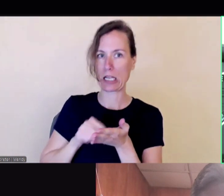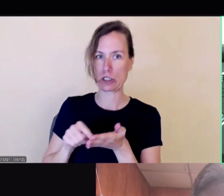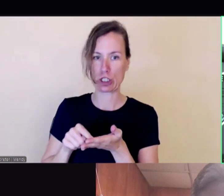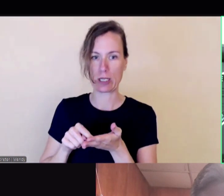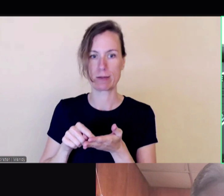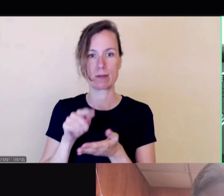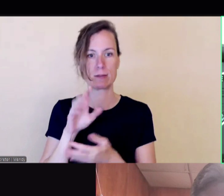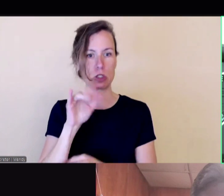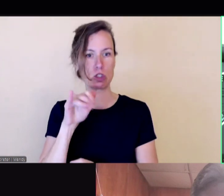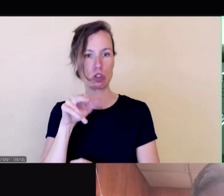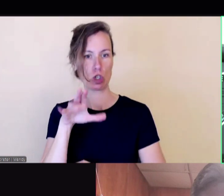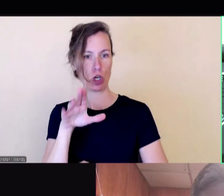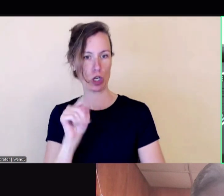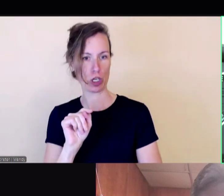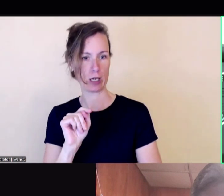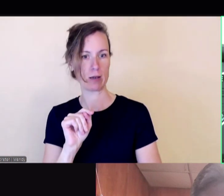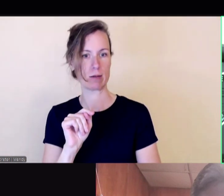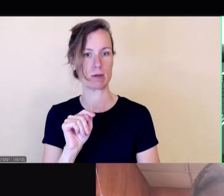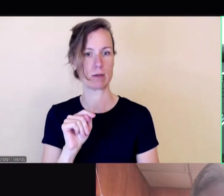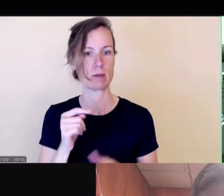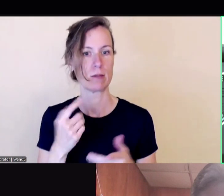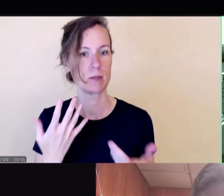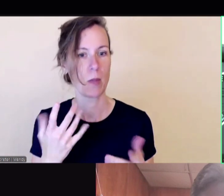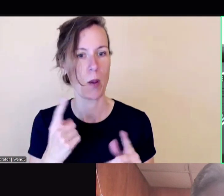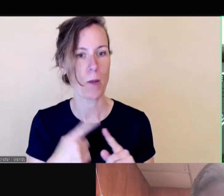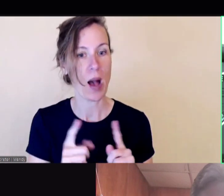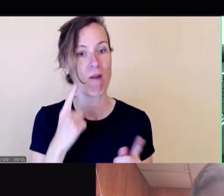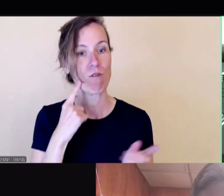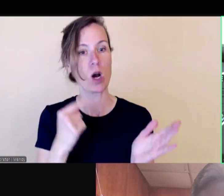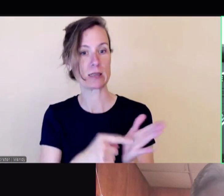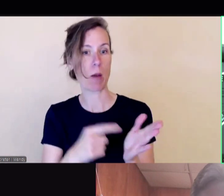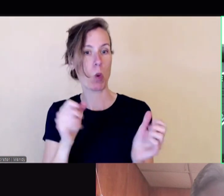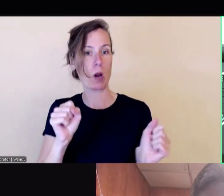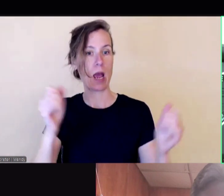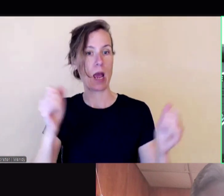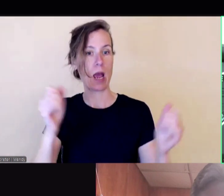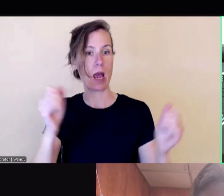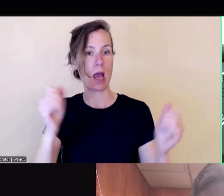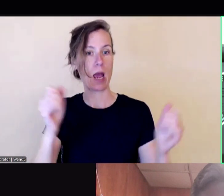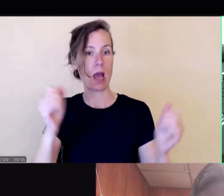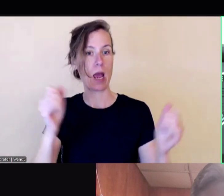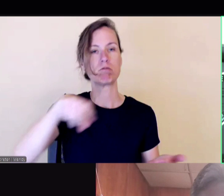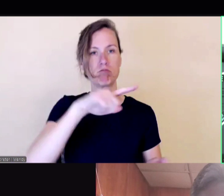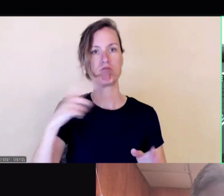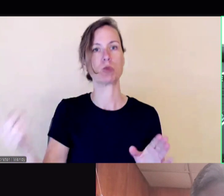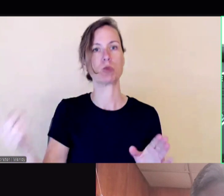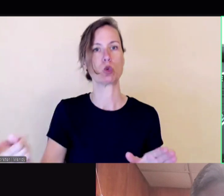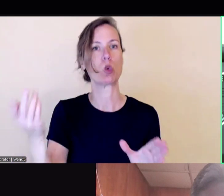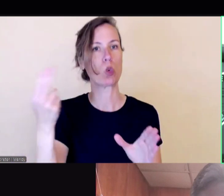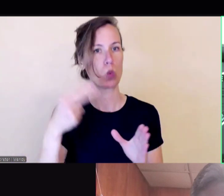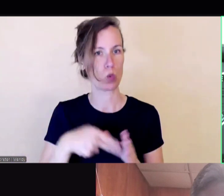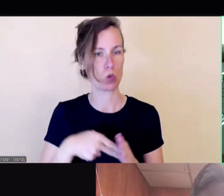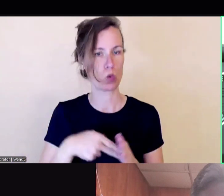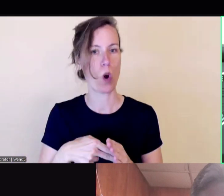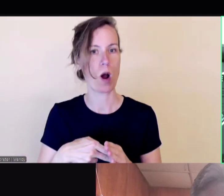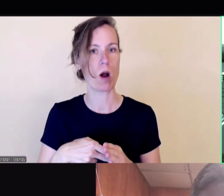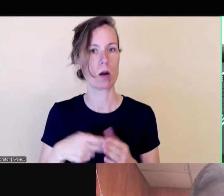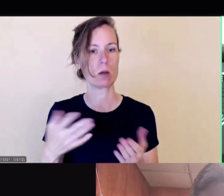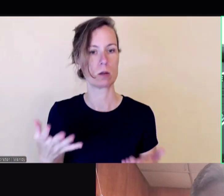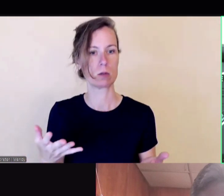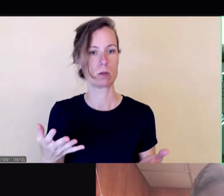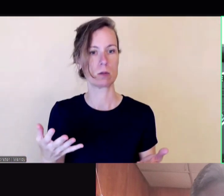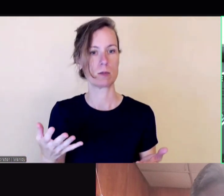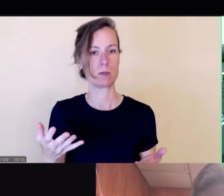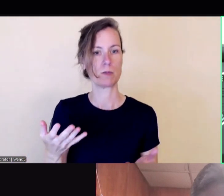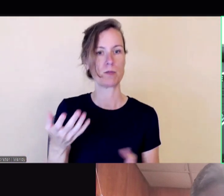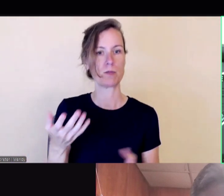mean to, how do we avoid discrimination in the workplace? Like, one example that I'll use as it relates to accidental discrimination is